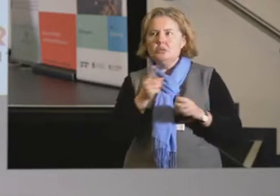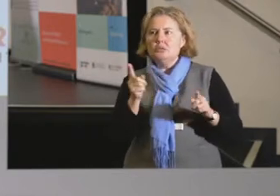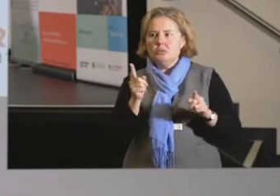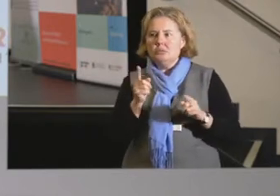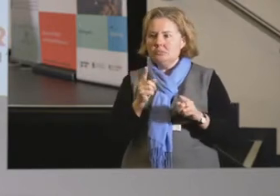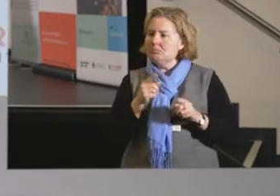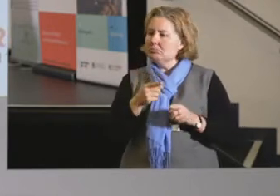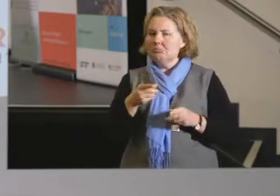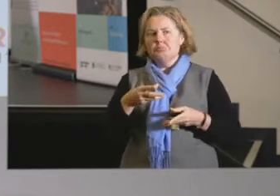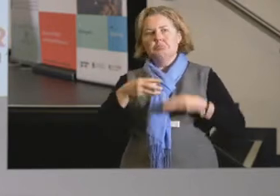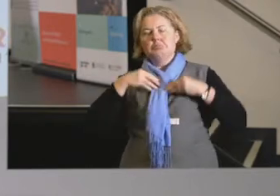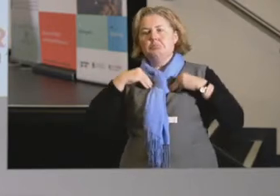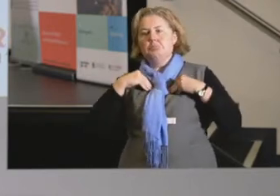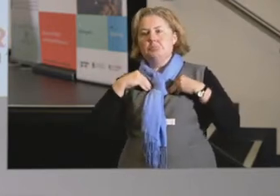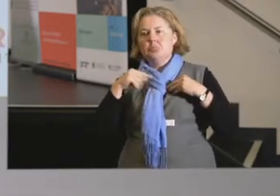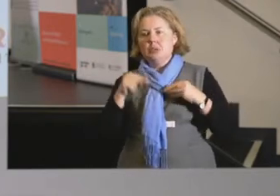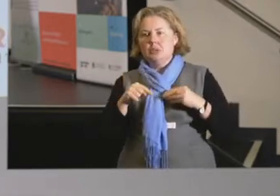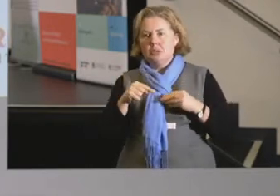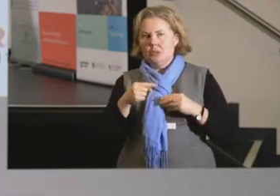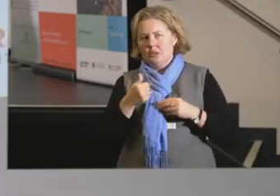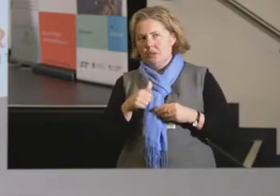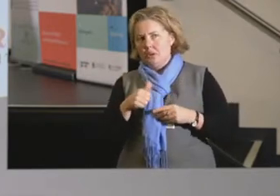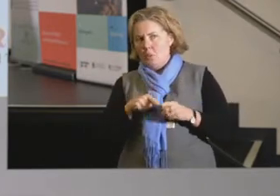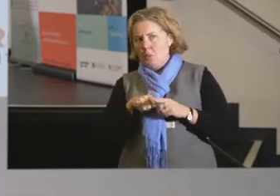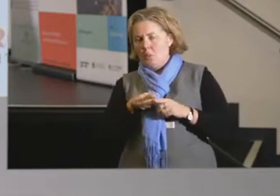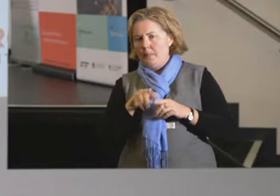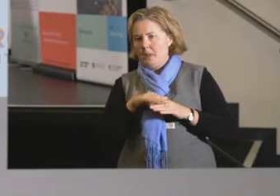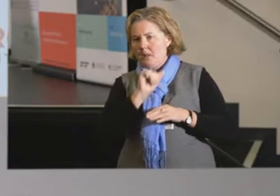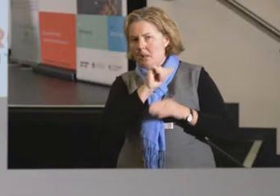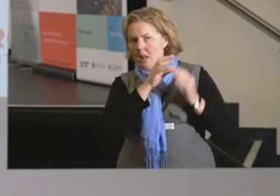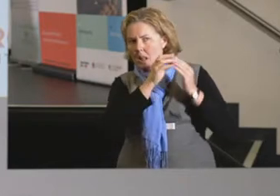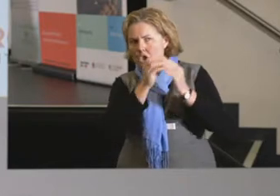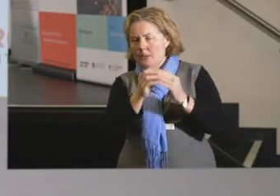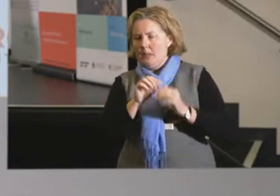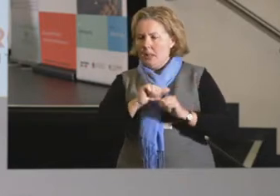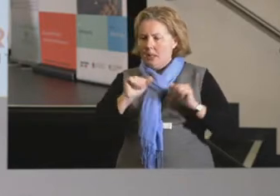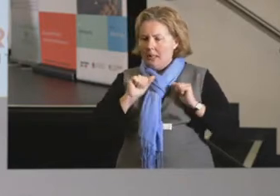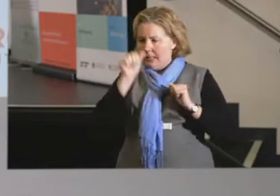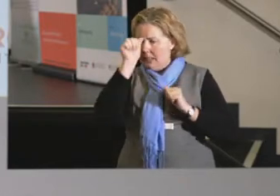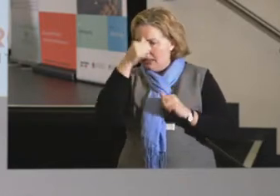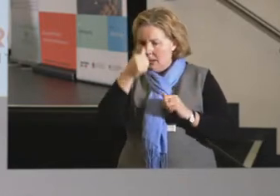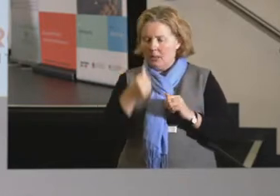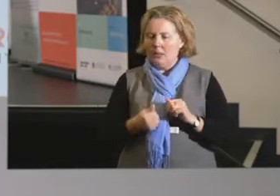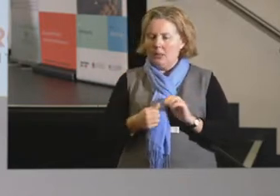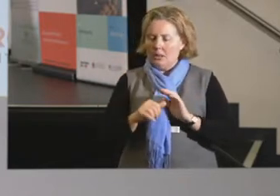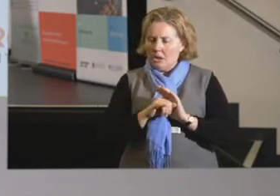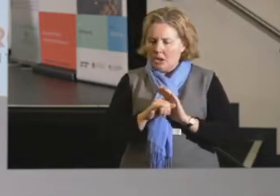something both about leadership and about identity and about